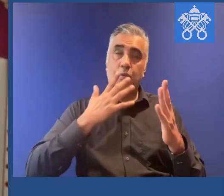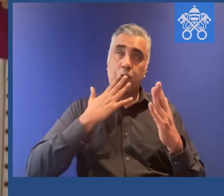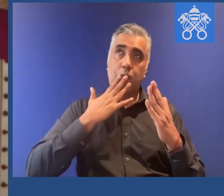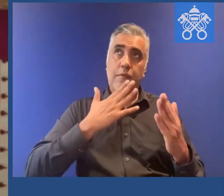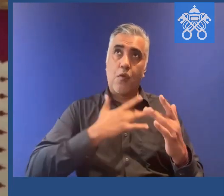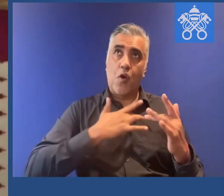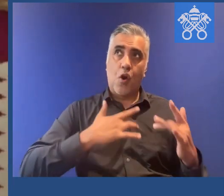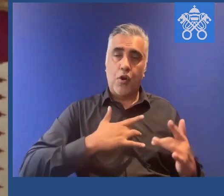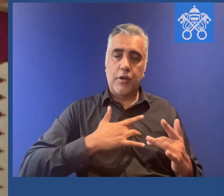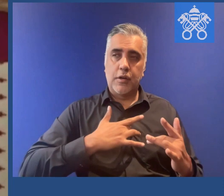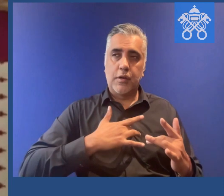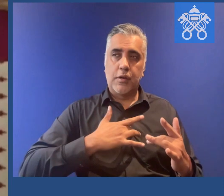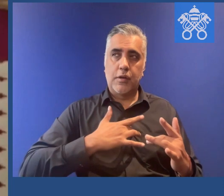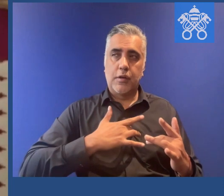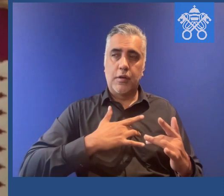heart, I